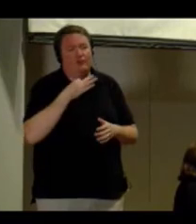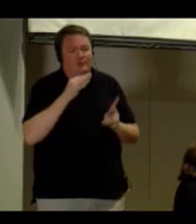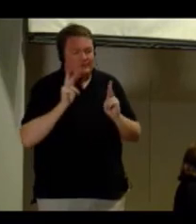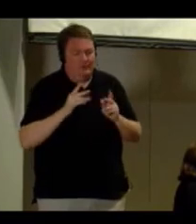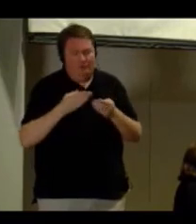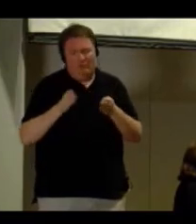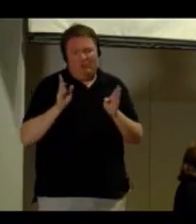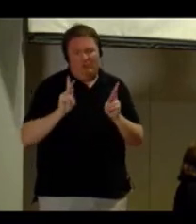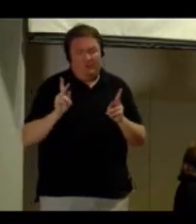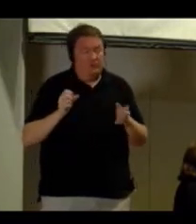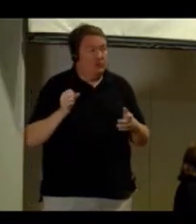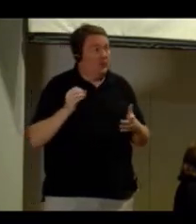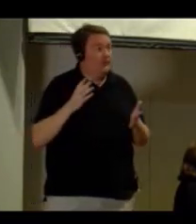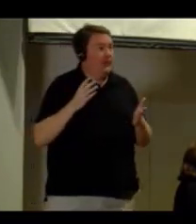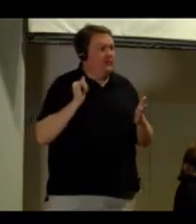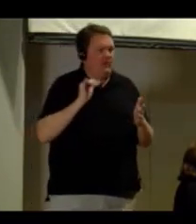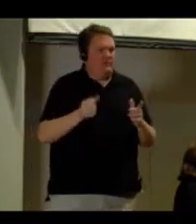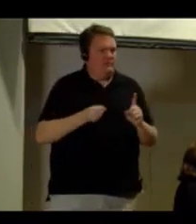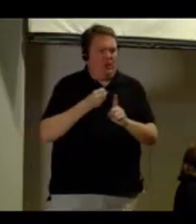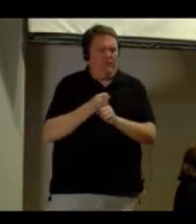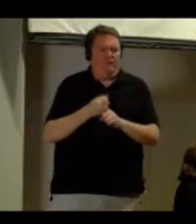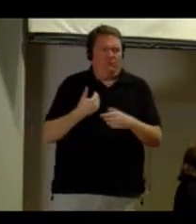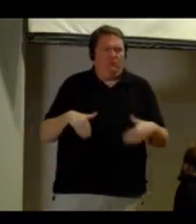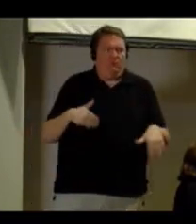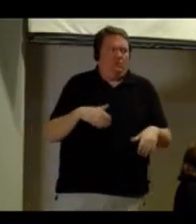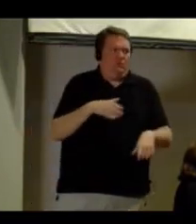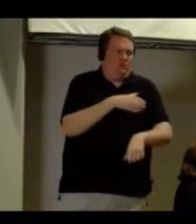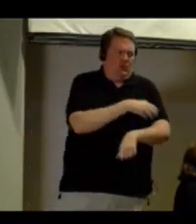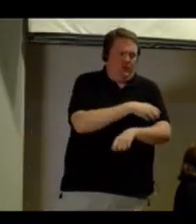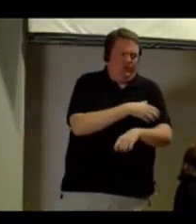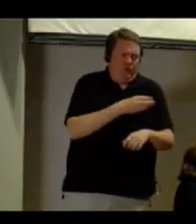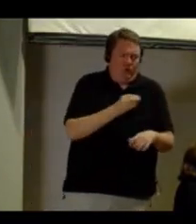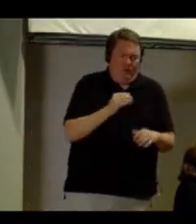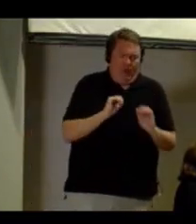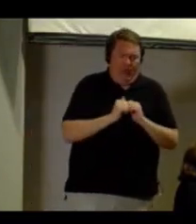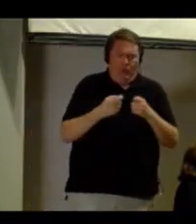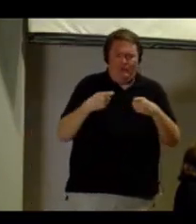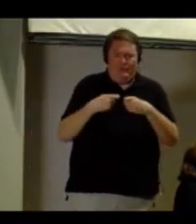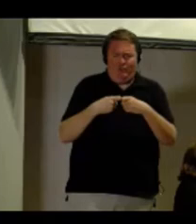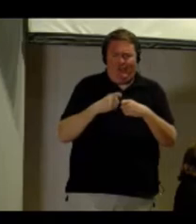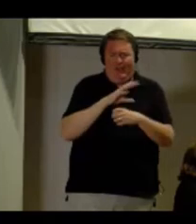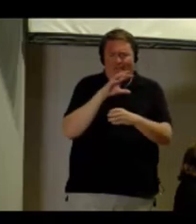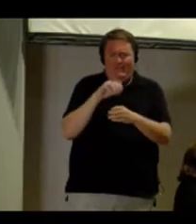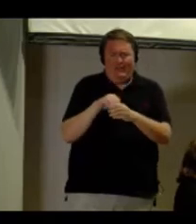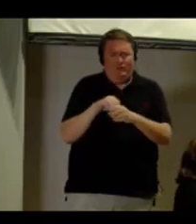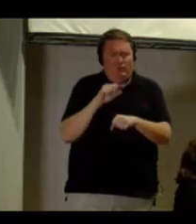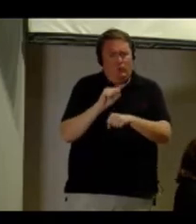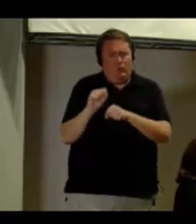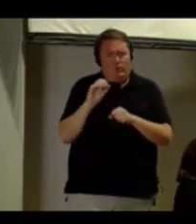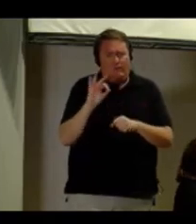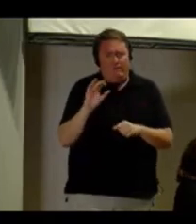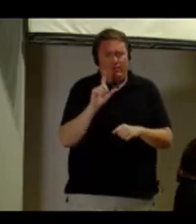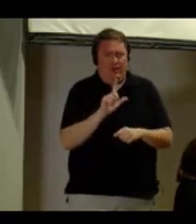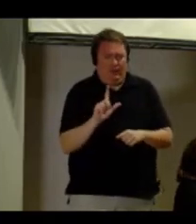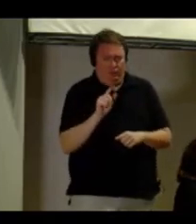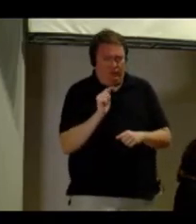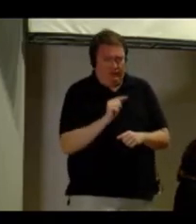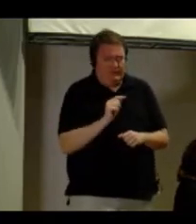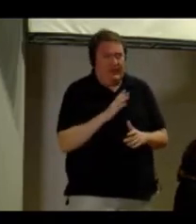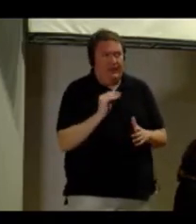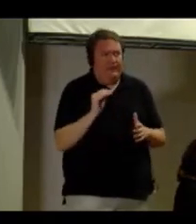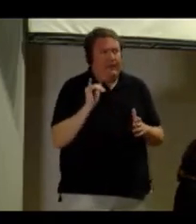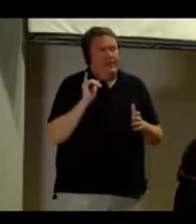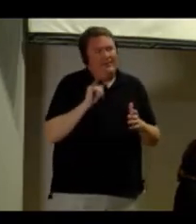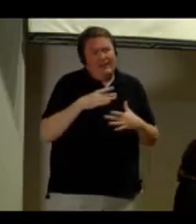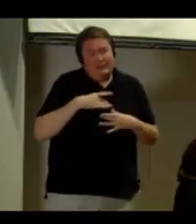has a very powerful impact now on how digitization fits into the work of a library. And I think that's really interesting because